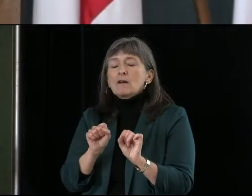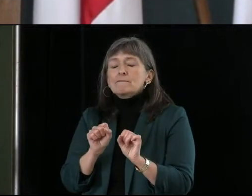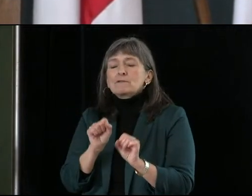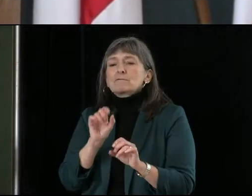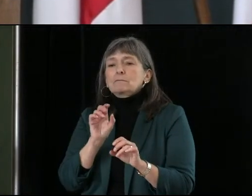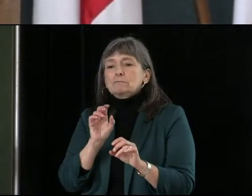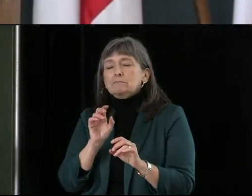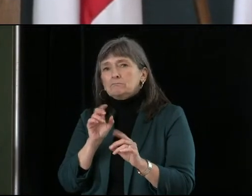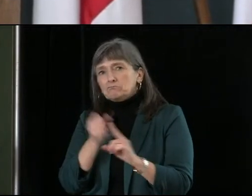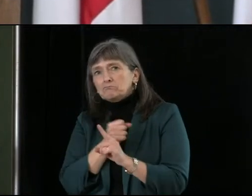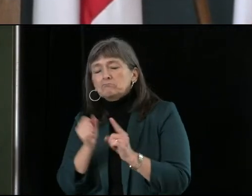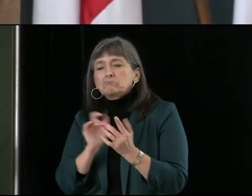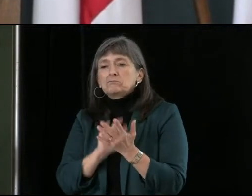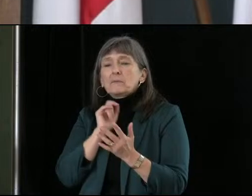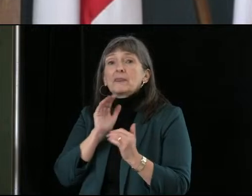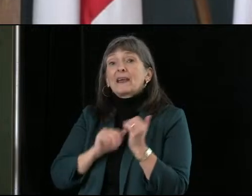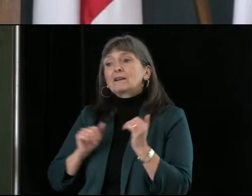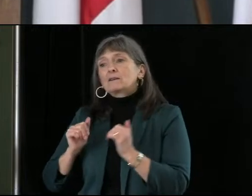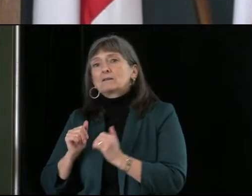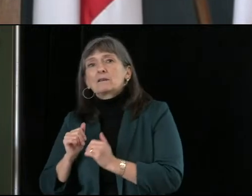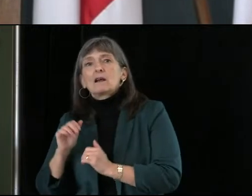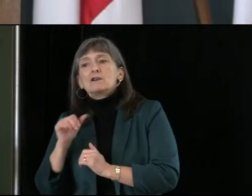are non-Indigenous women.